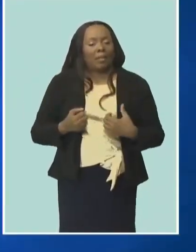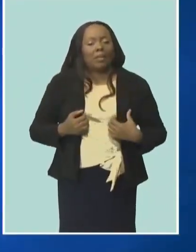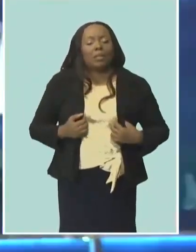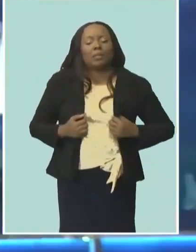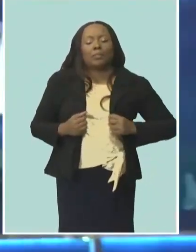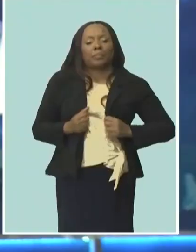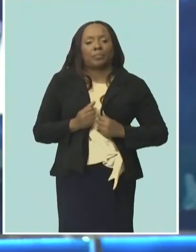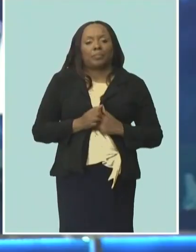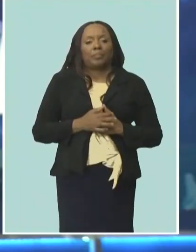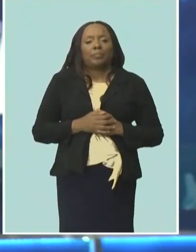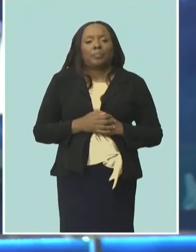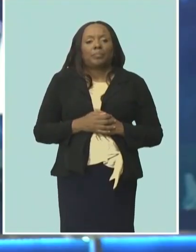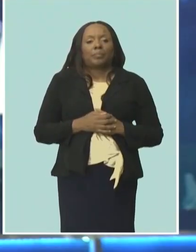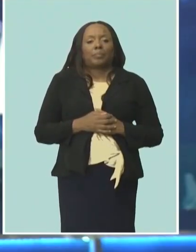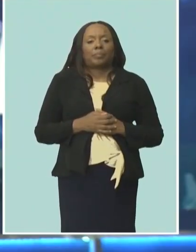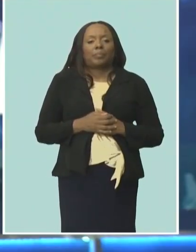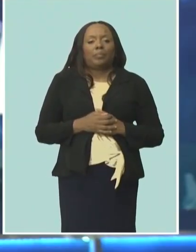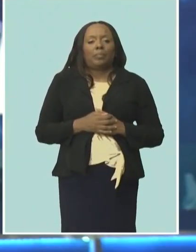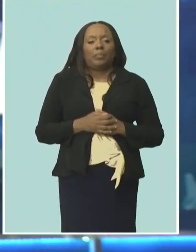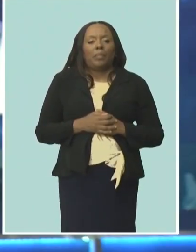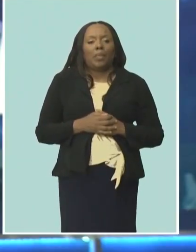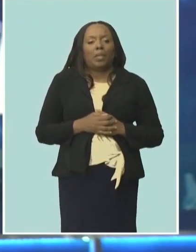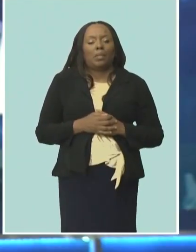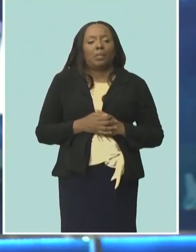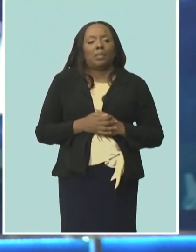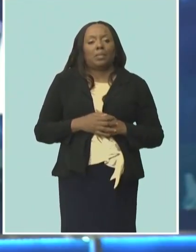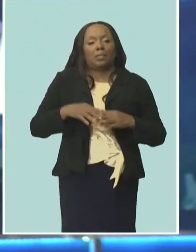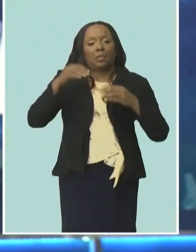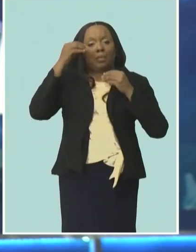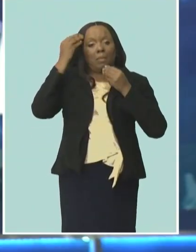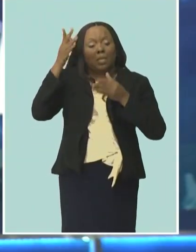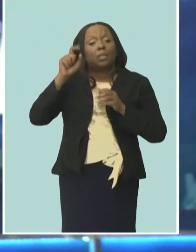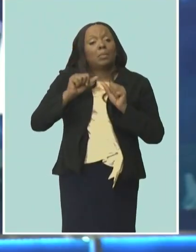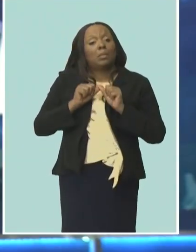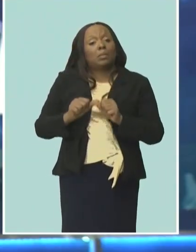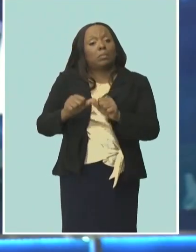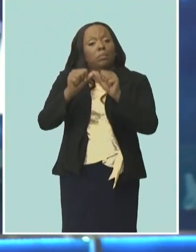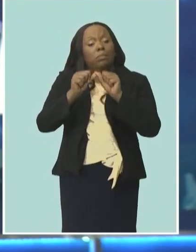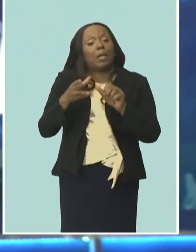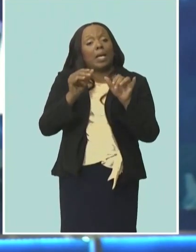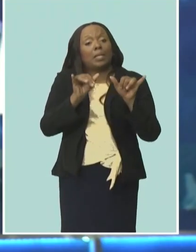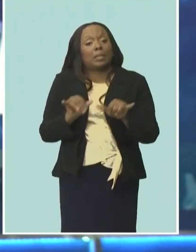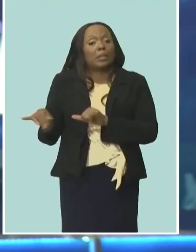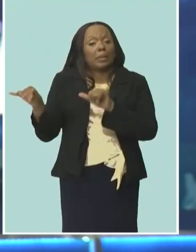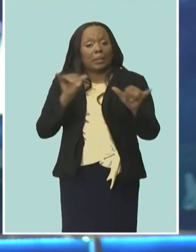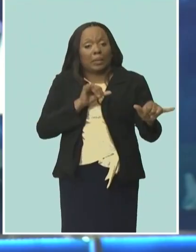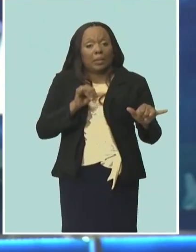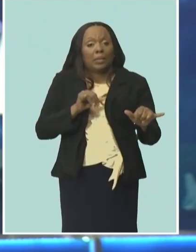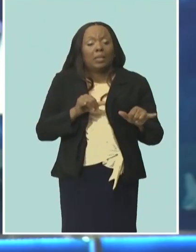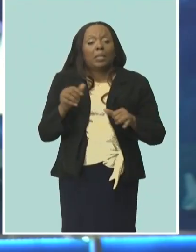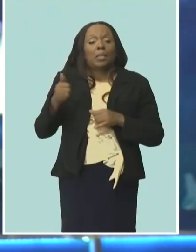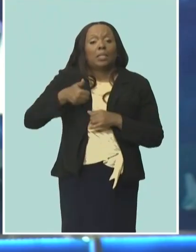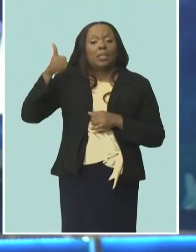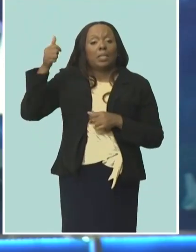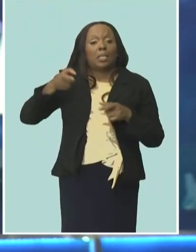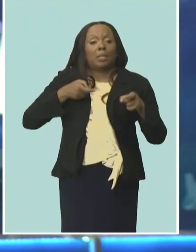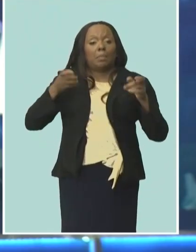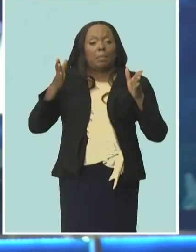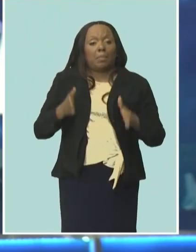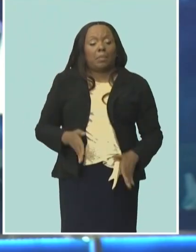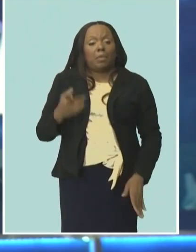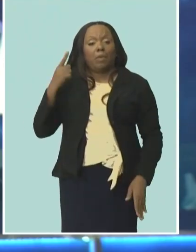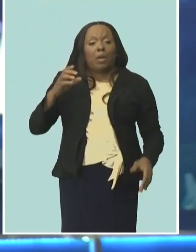Report. Keep data consistent and standardized. That was the message from Senior Manager of Client and